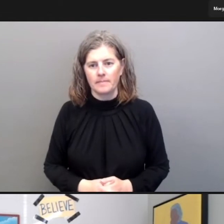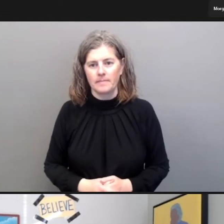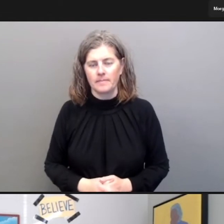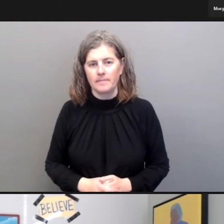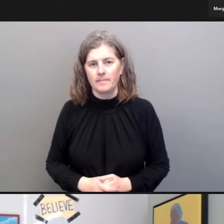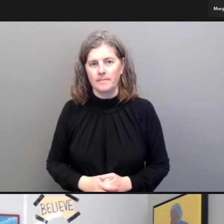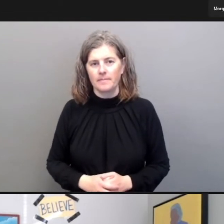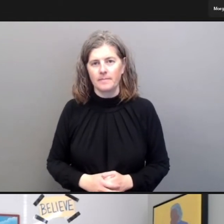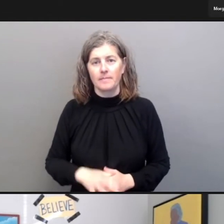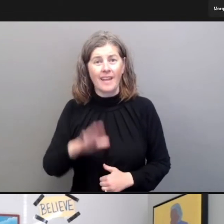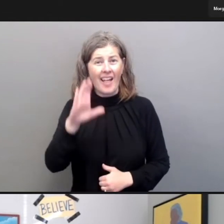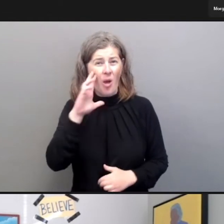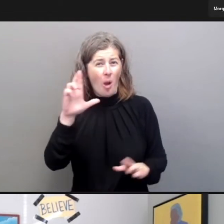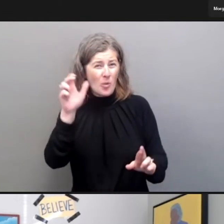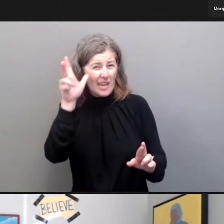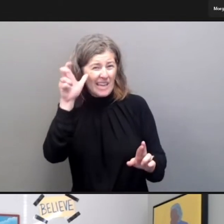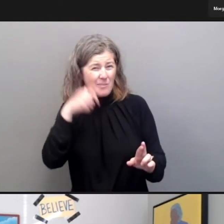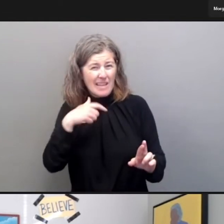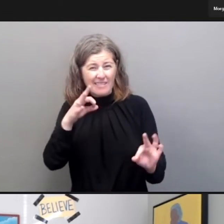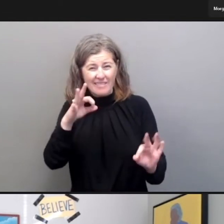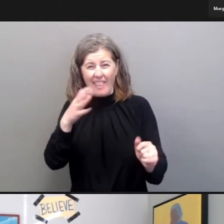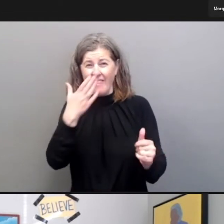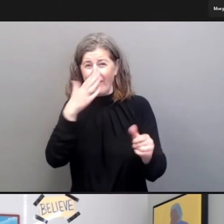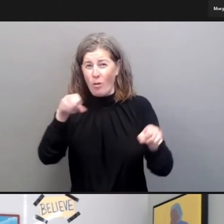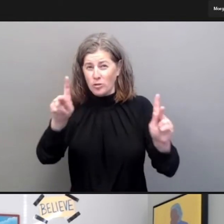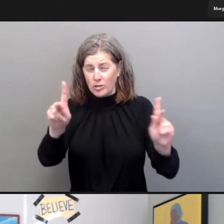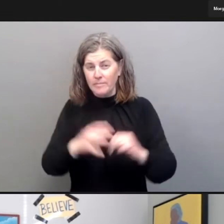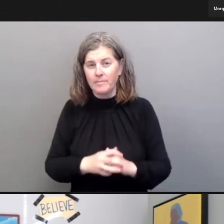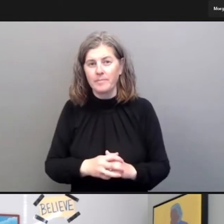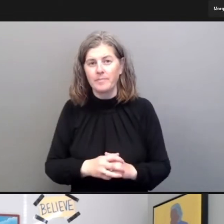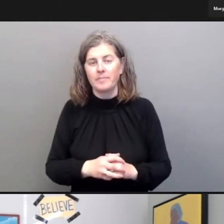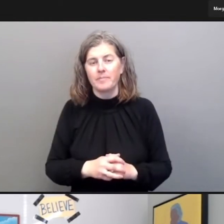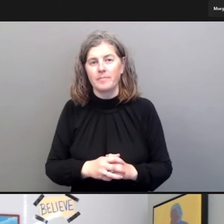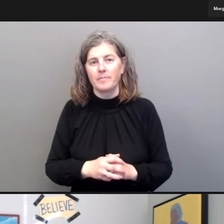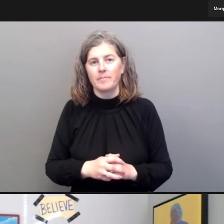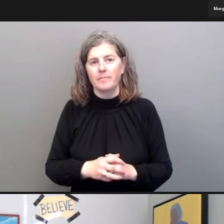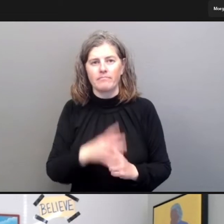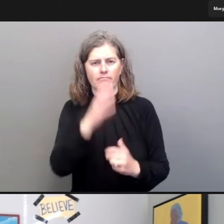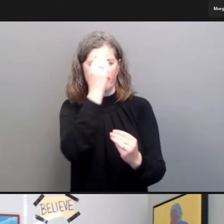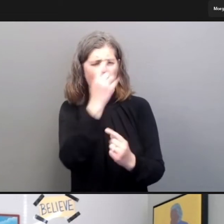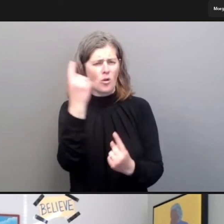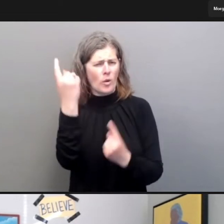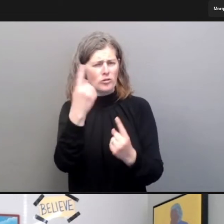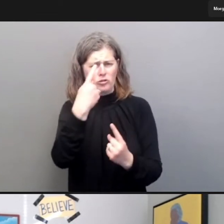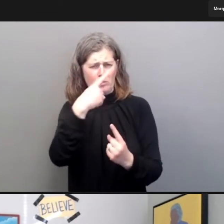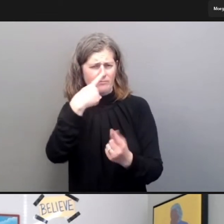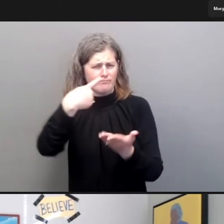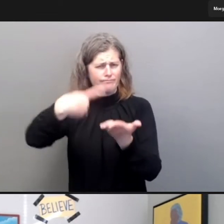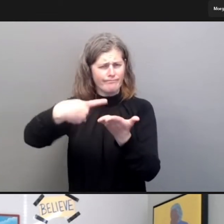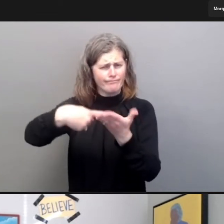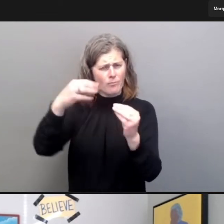Hi, hoping you can hear me. Thanks for this opportunity. I just wondered if you could hone in a little